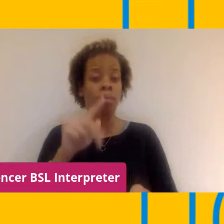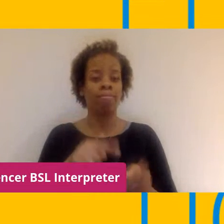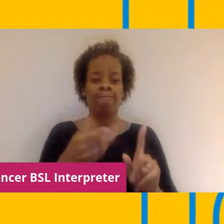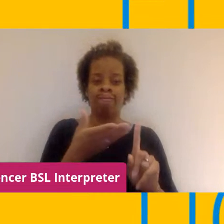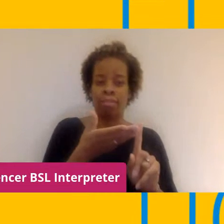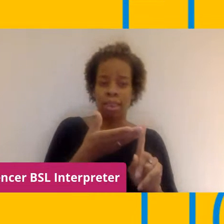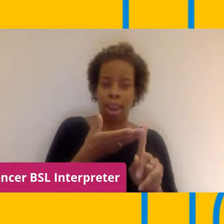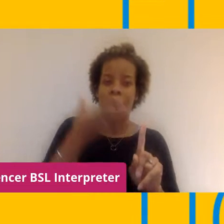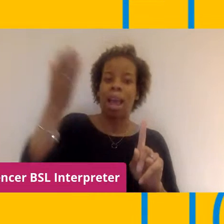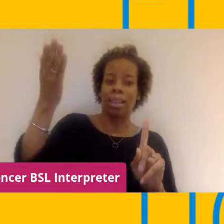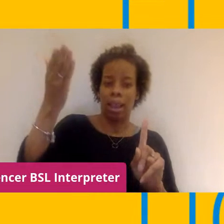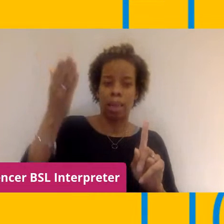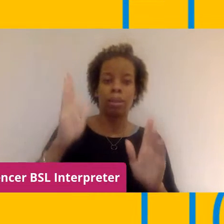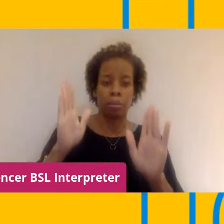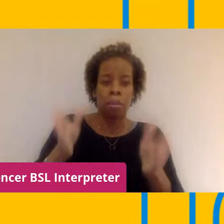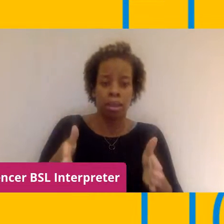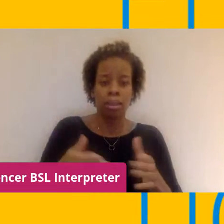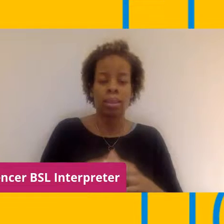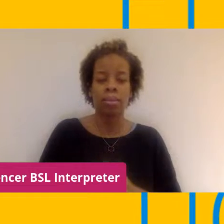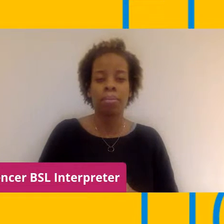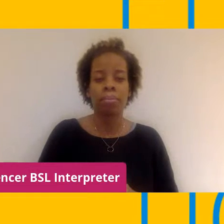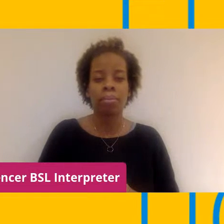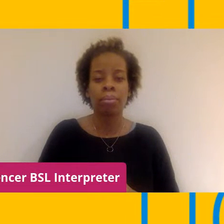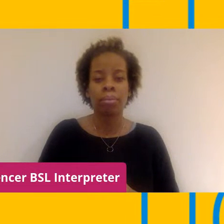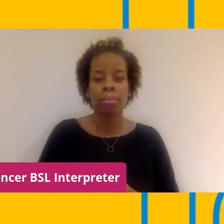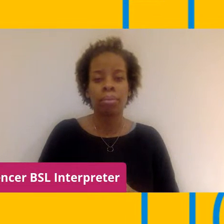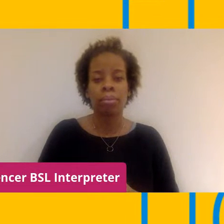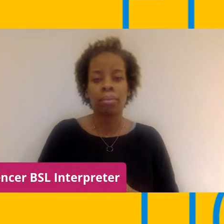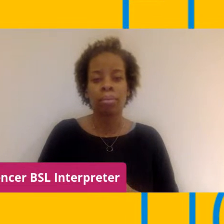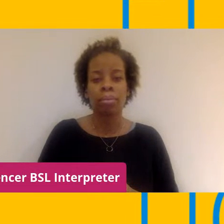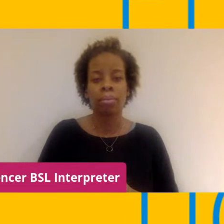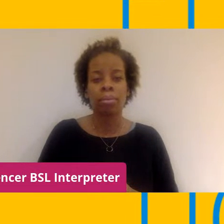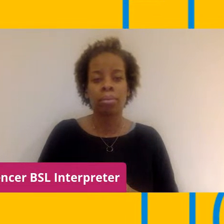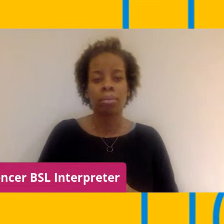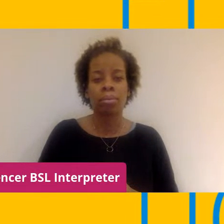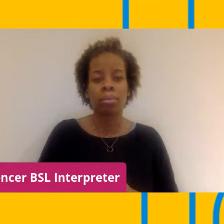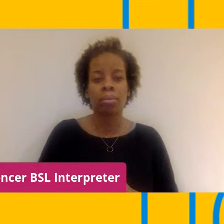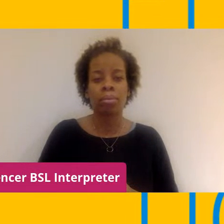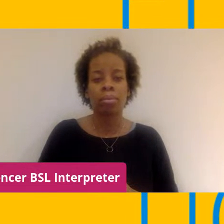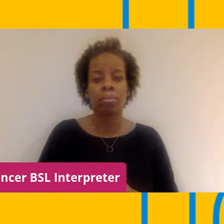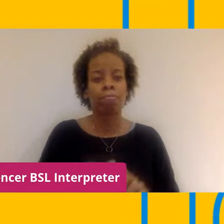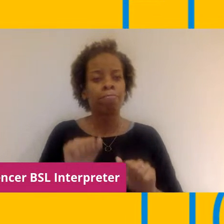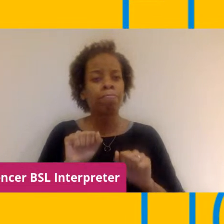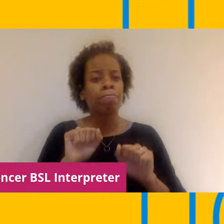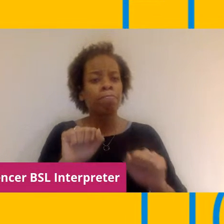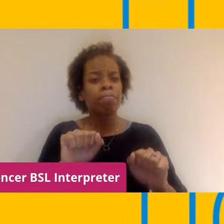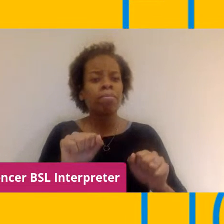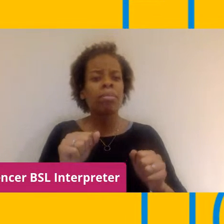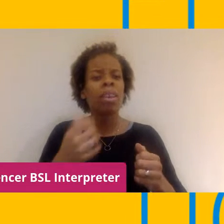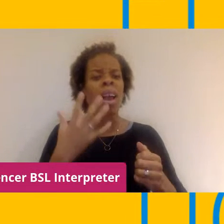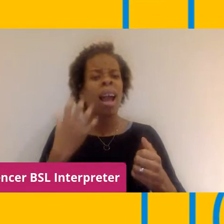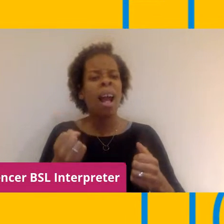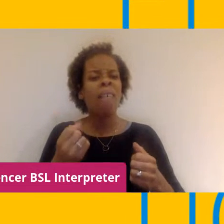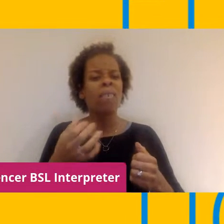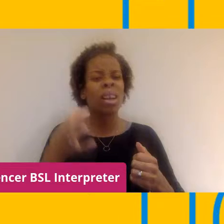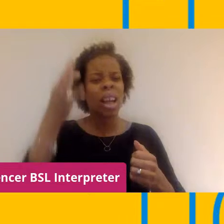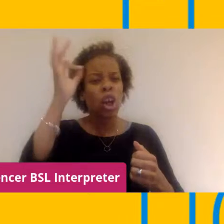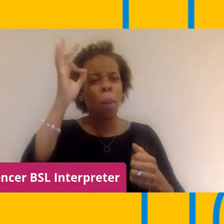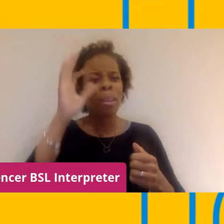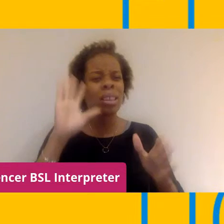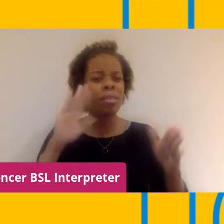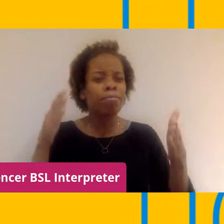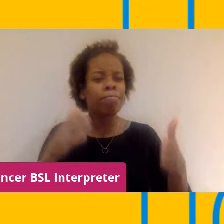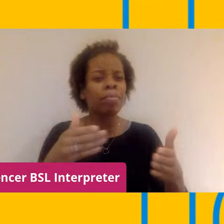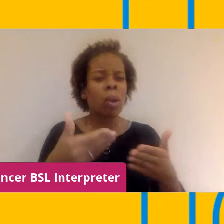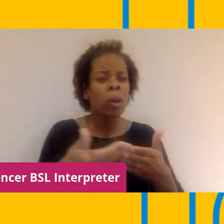accordingly. So some of the things, as well as a collective approach for your joint safety committees or joint negotiation